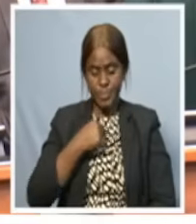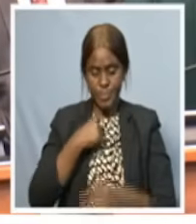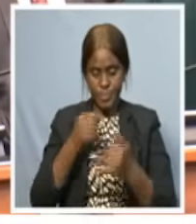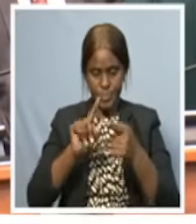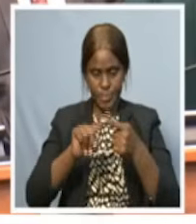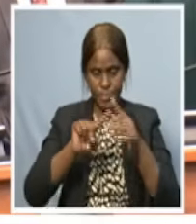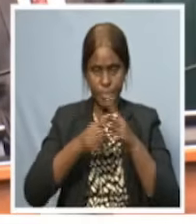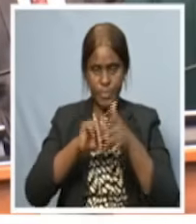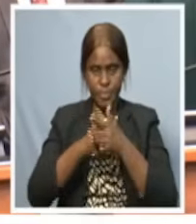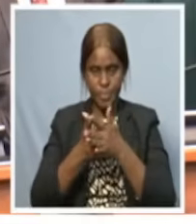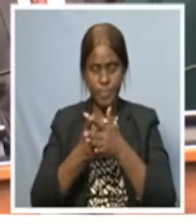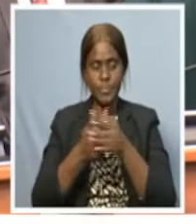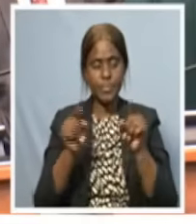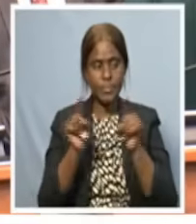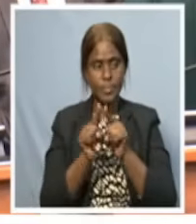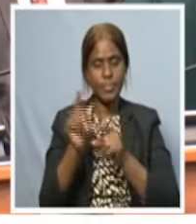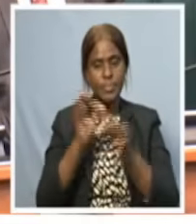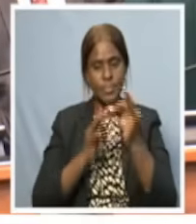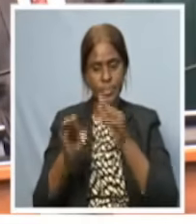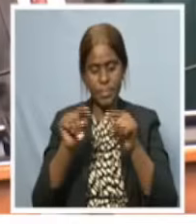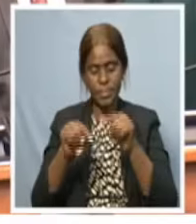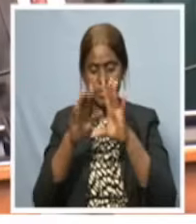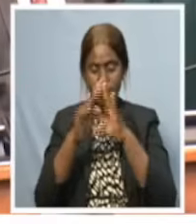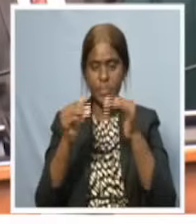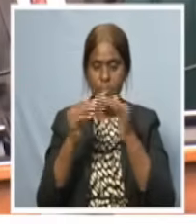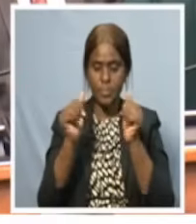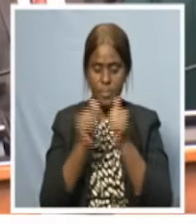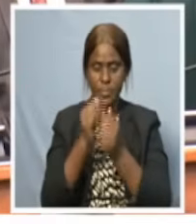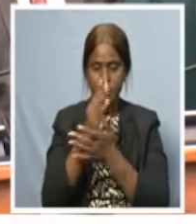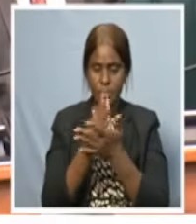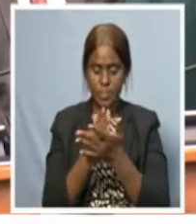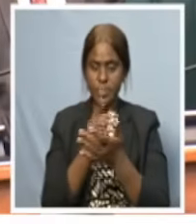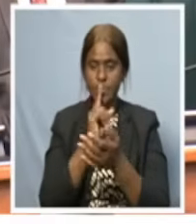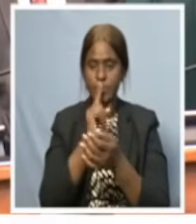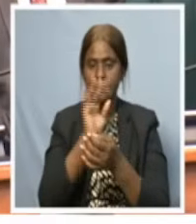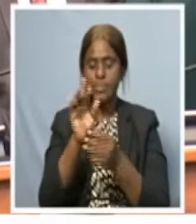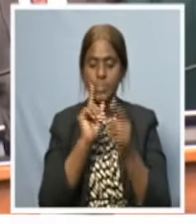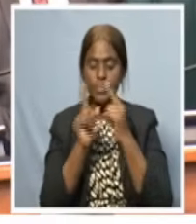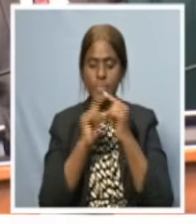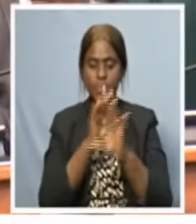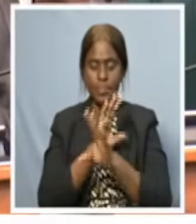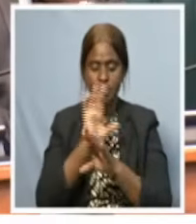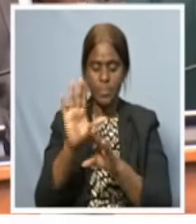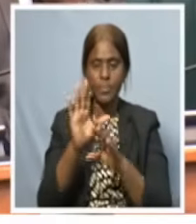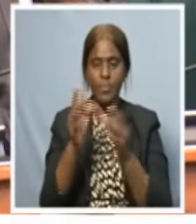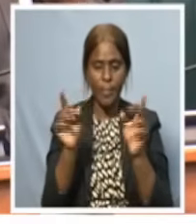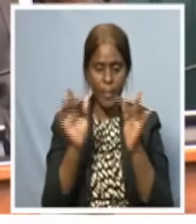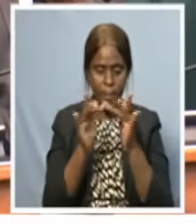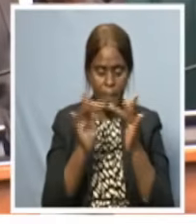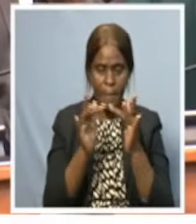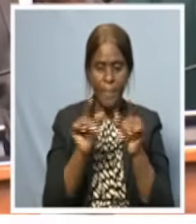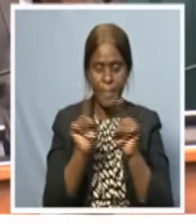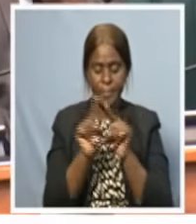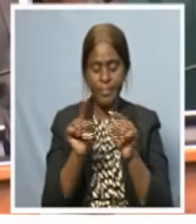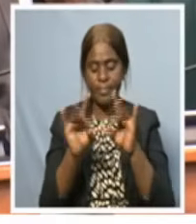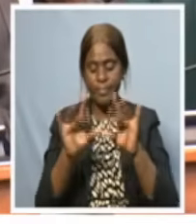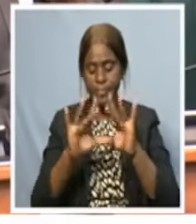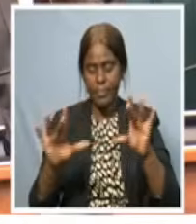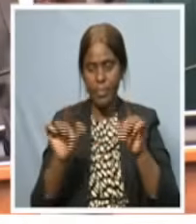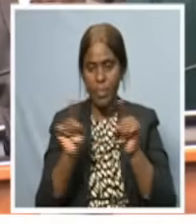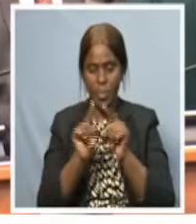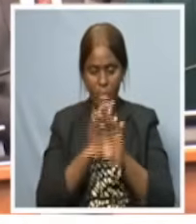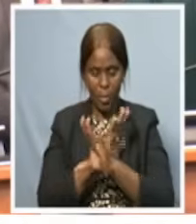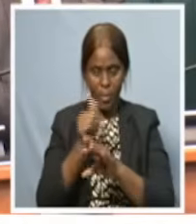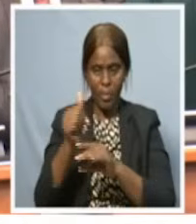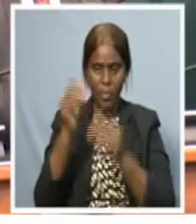to begin by furnishing the House with some brief facts about Zambia's current digital landscape.